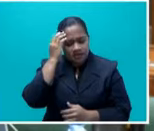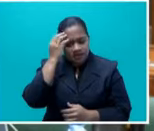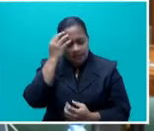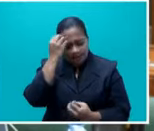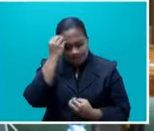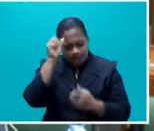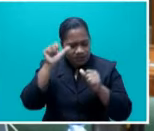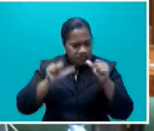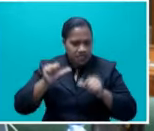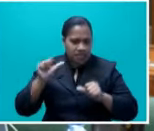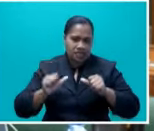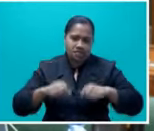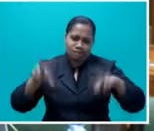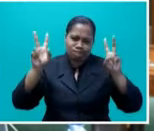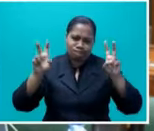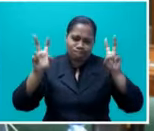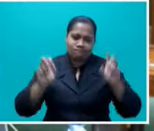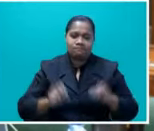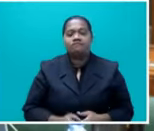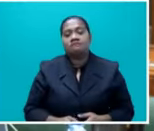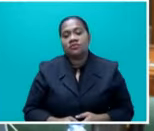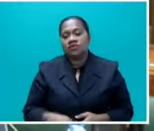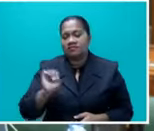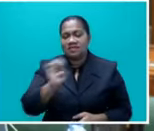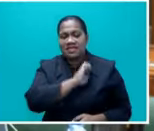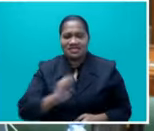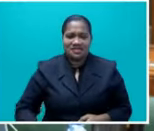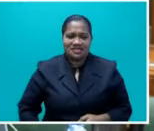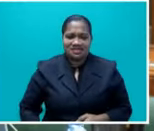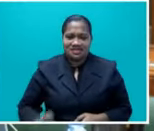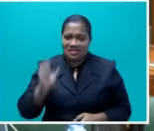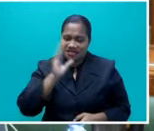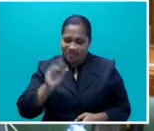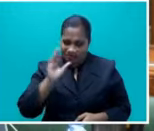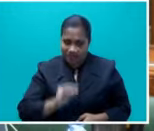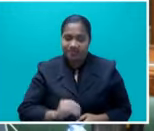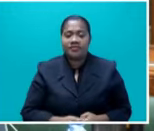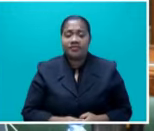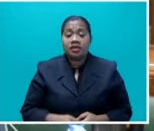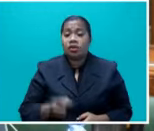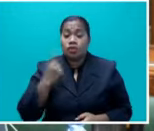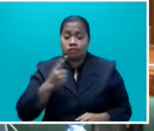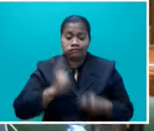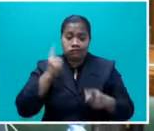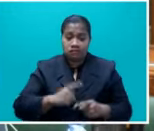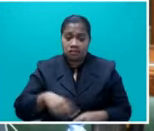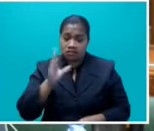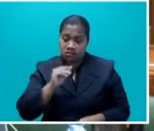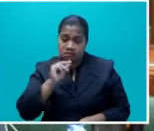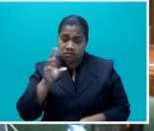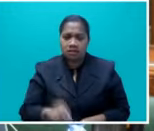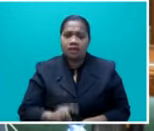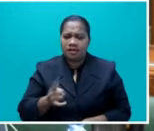theme of His Excellency's address. Those who are quick to speak against His Excellency's address without caring to listen and